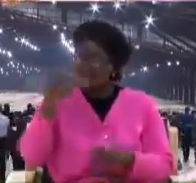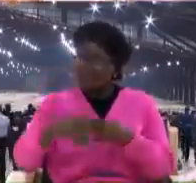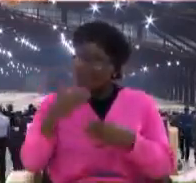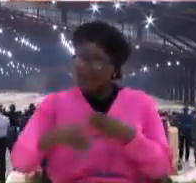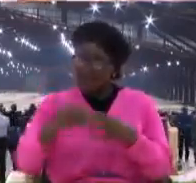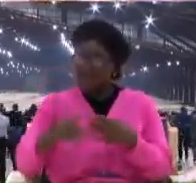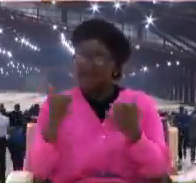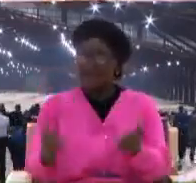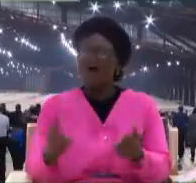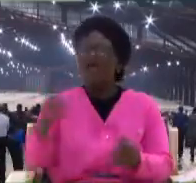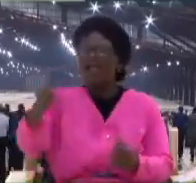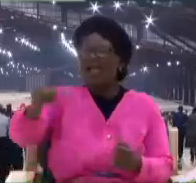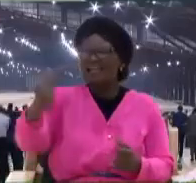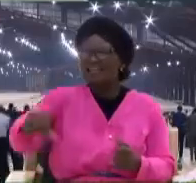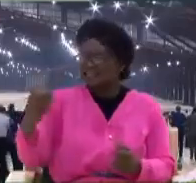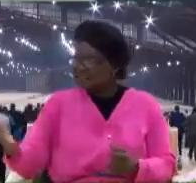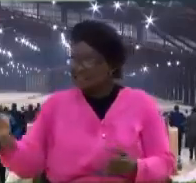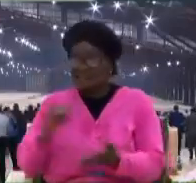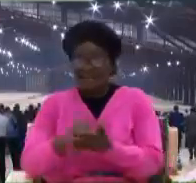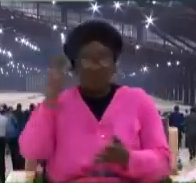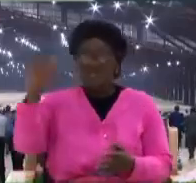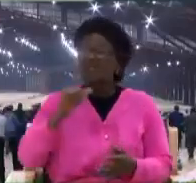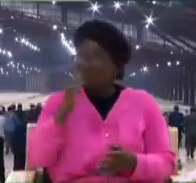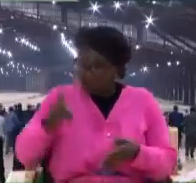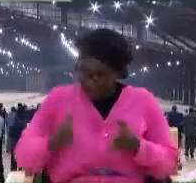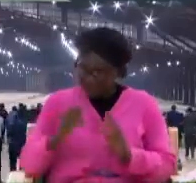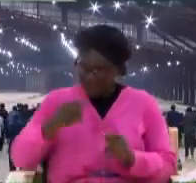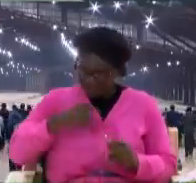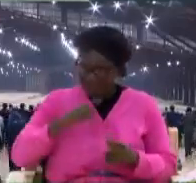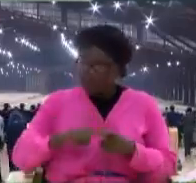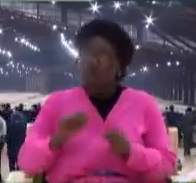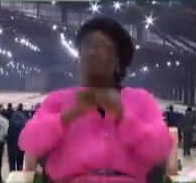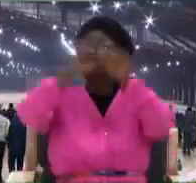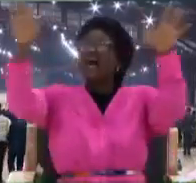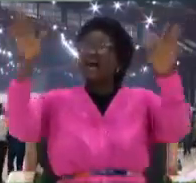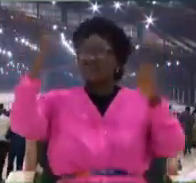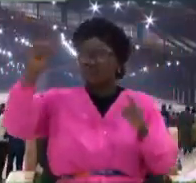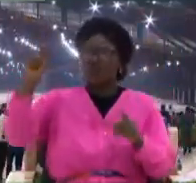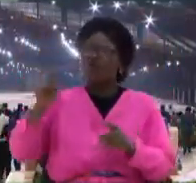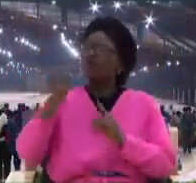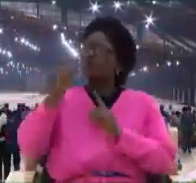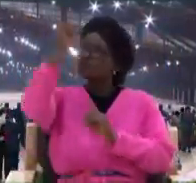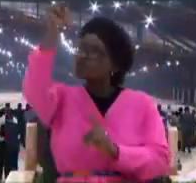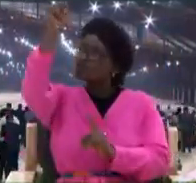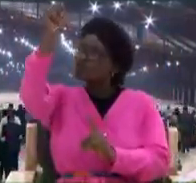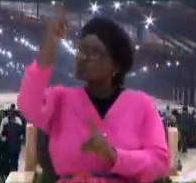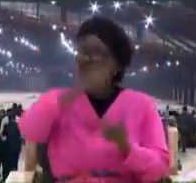shine for you, Lord, uproot it tonight in the mighty name of Jesus.